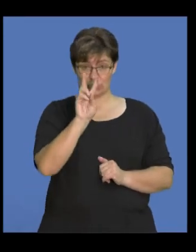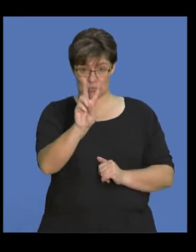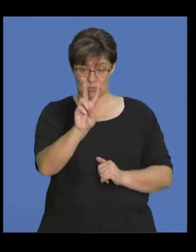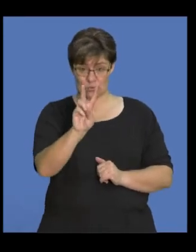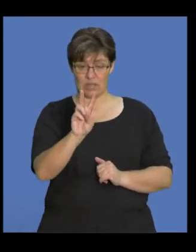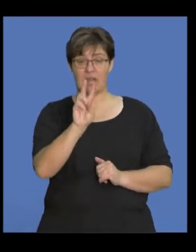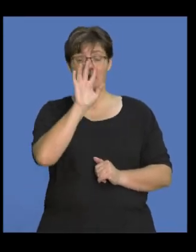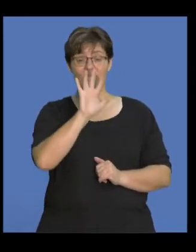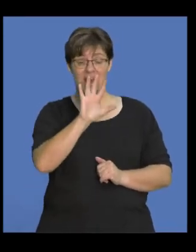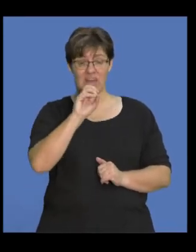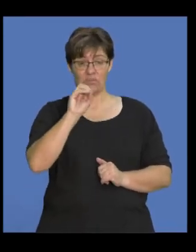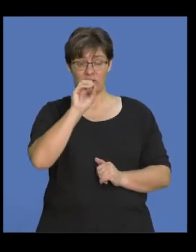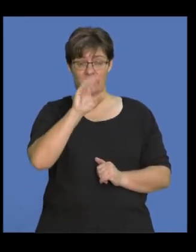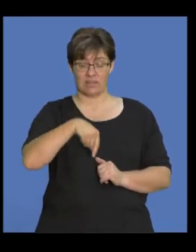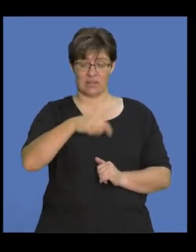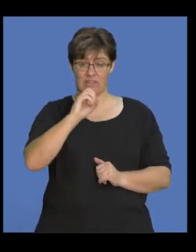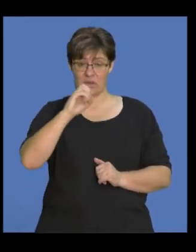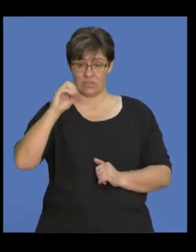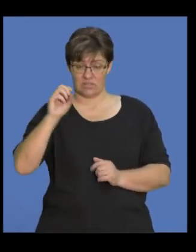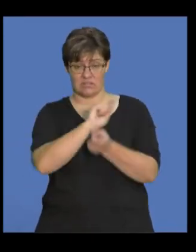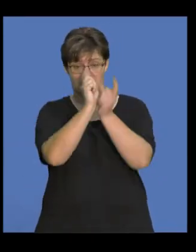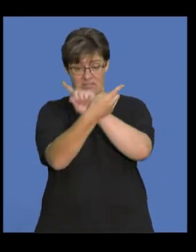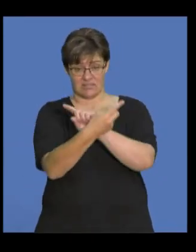the 500,000 became